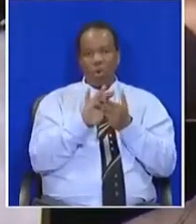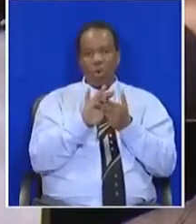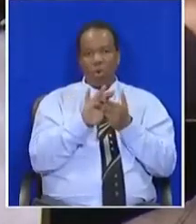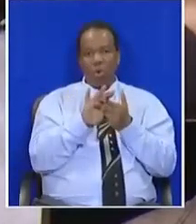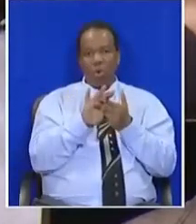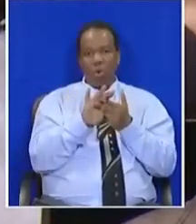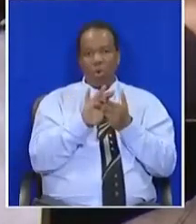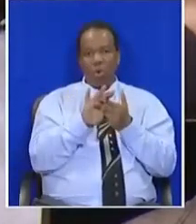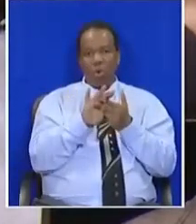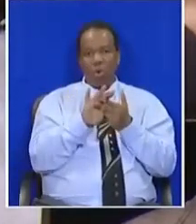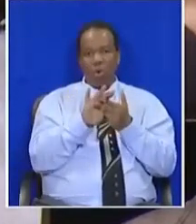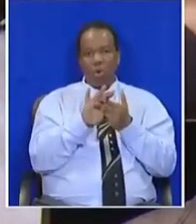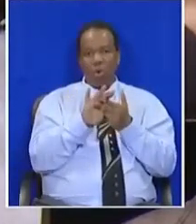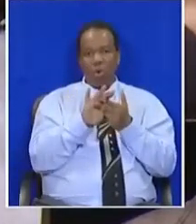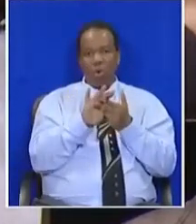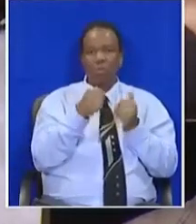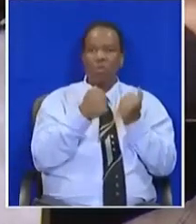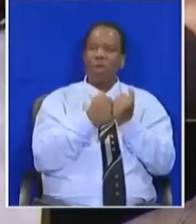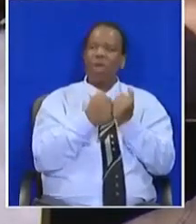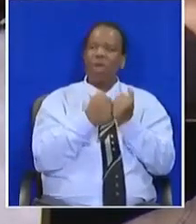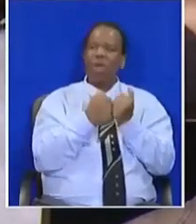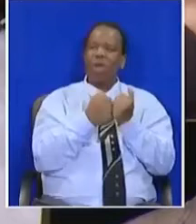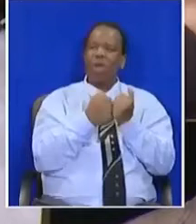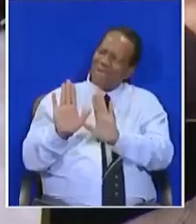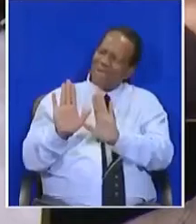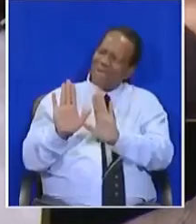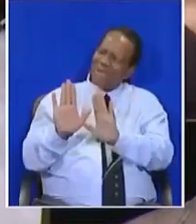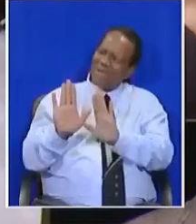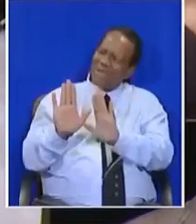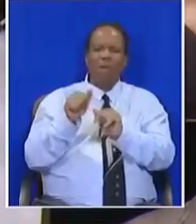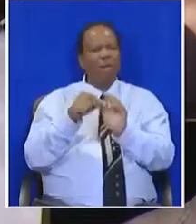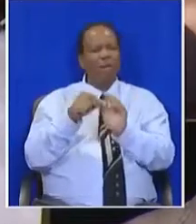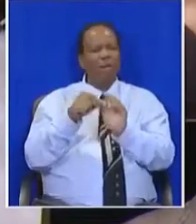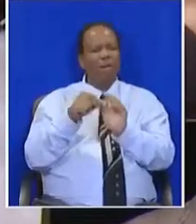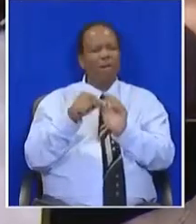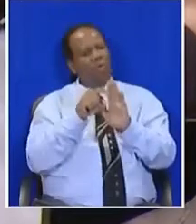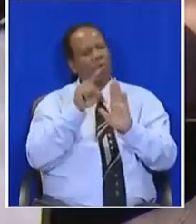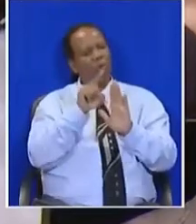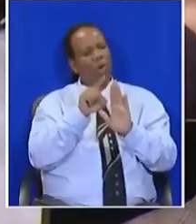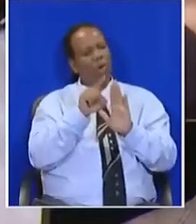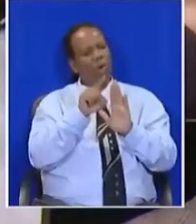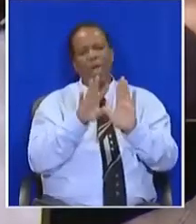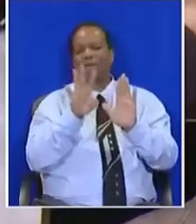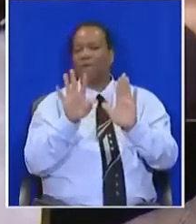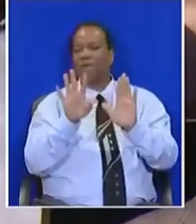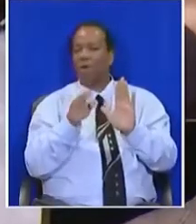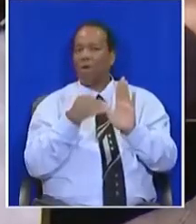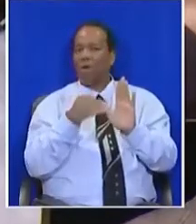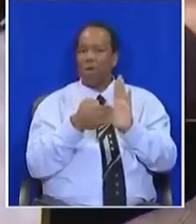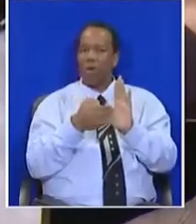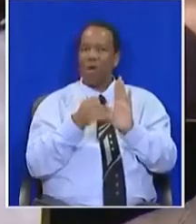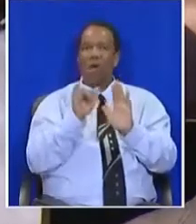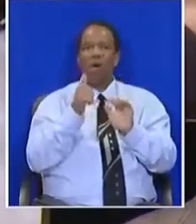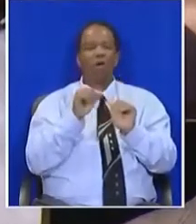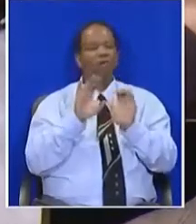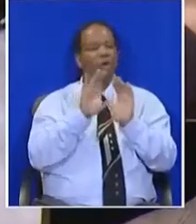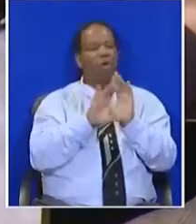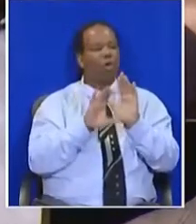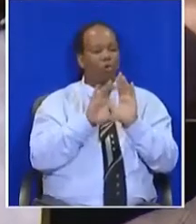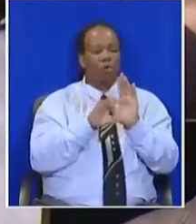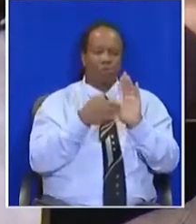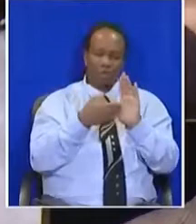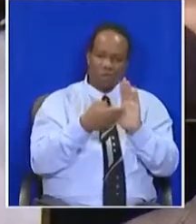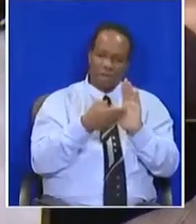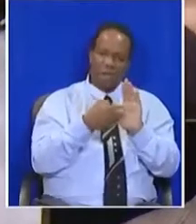supporting democracy. You wait, referred to in section 194 of the Constitution, or any other holder of